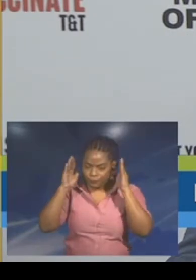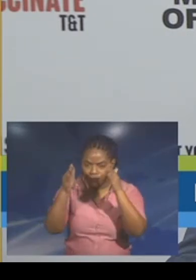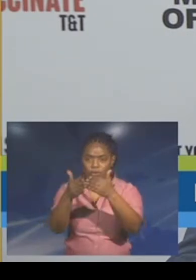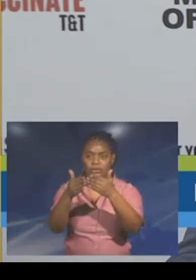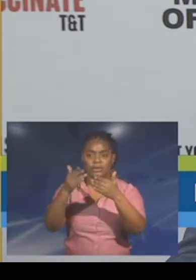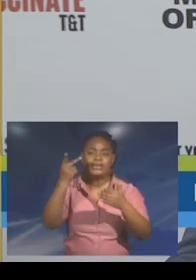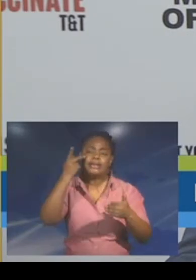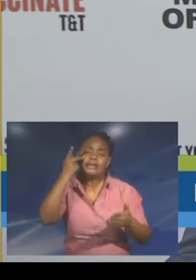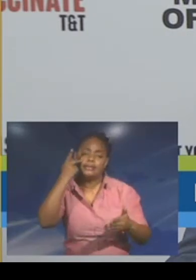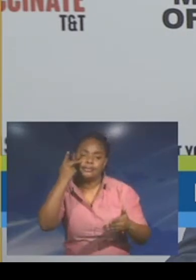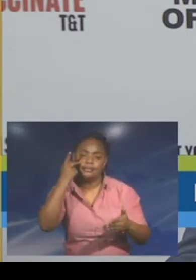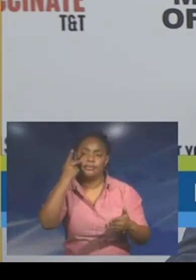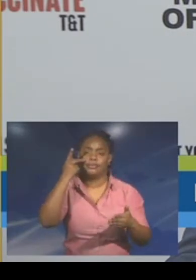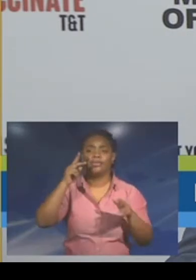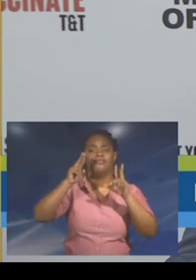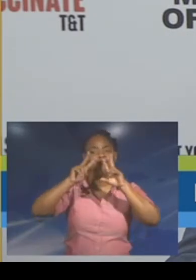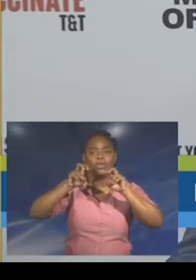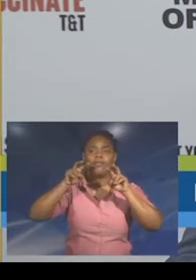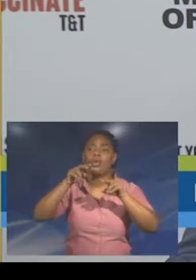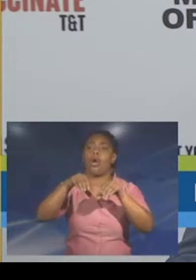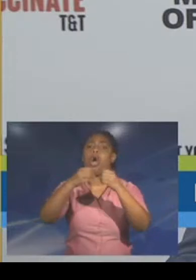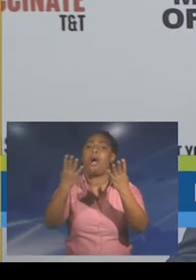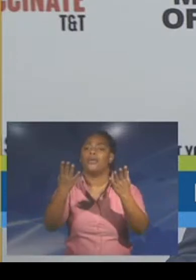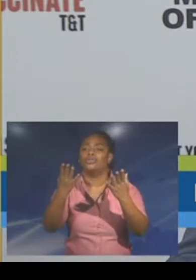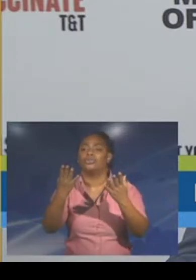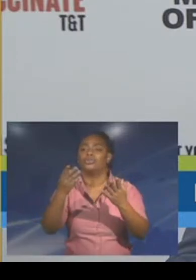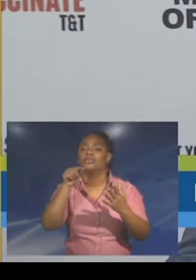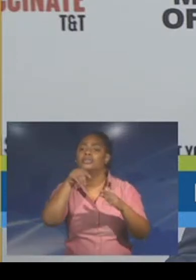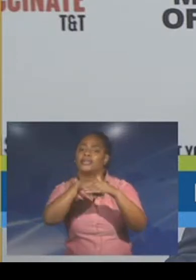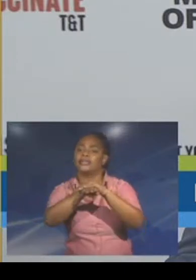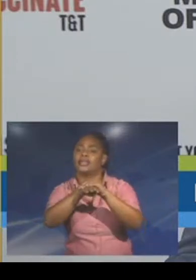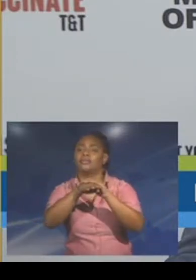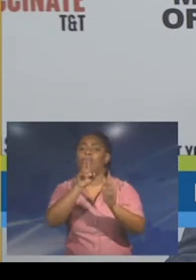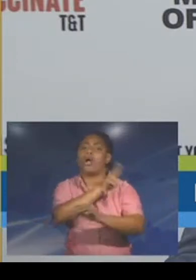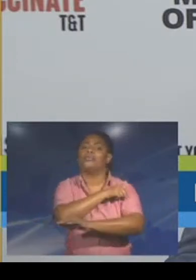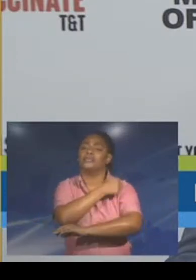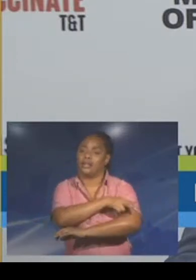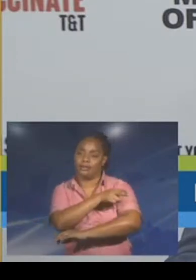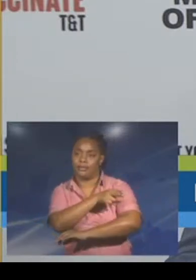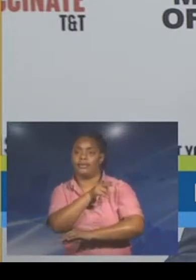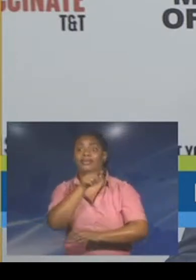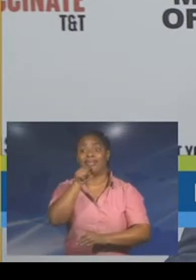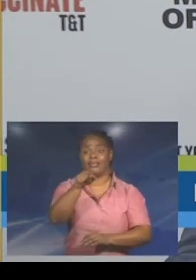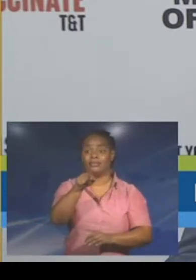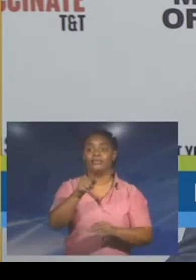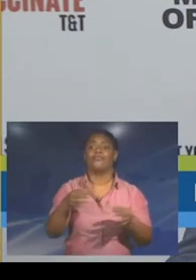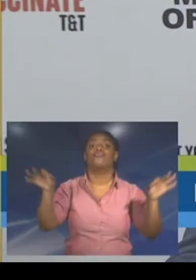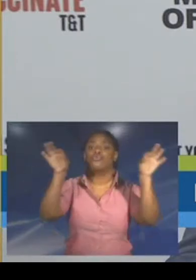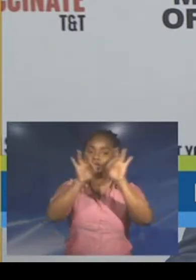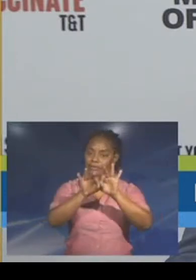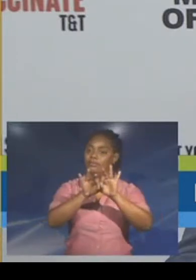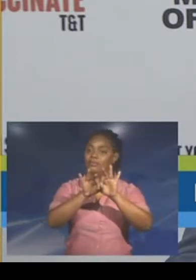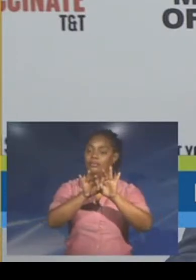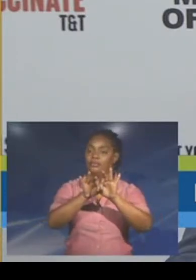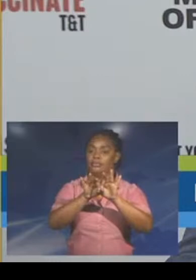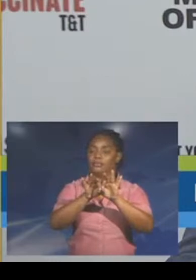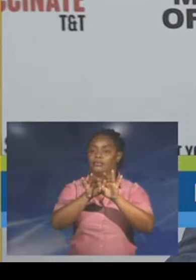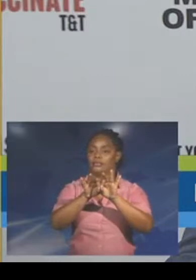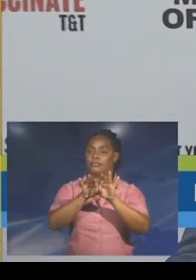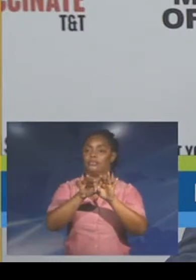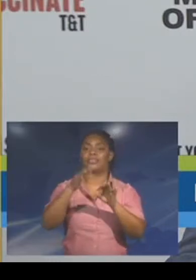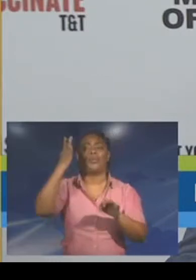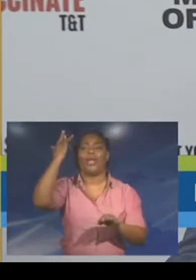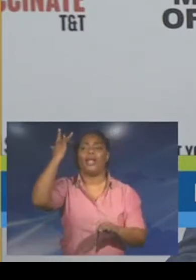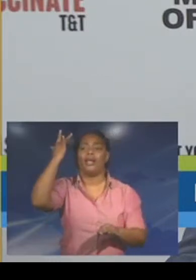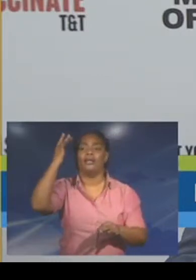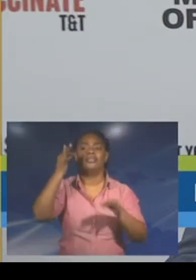hospitalization rates. So that is the key determinant, because if someone is sick, they will go to a hospital. If someone is